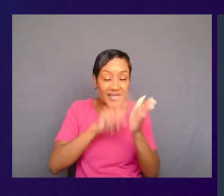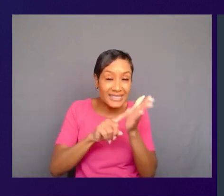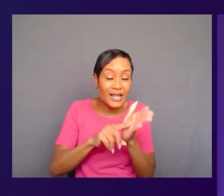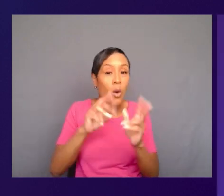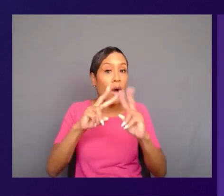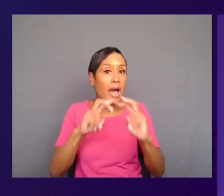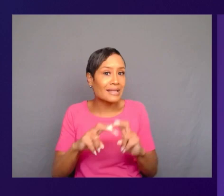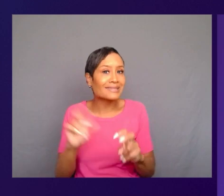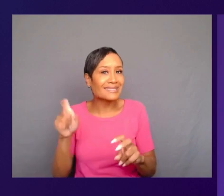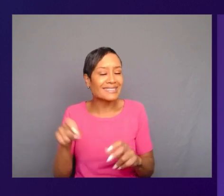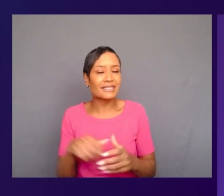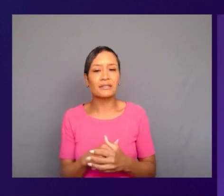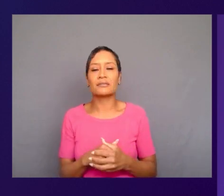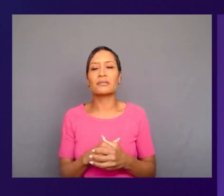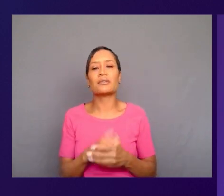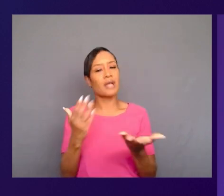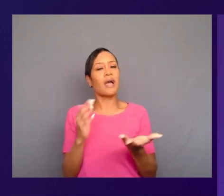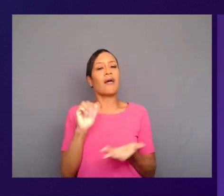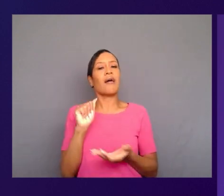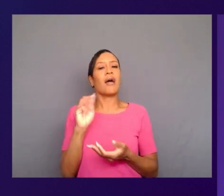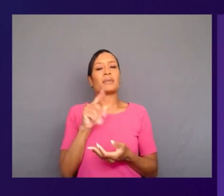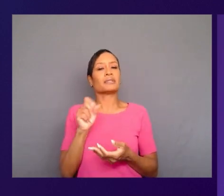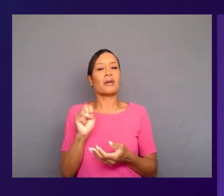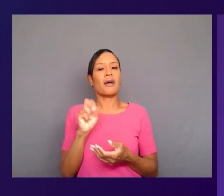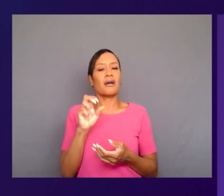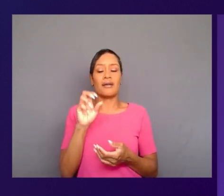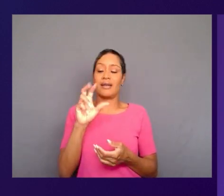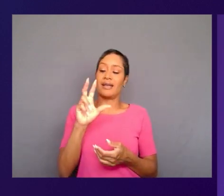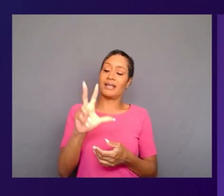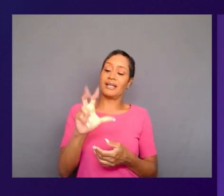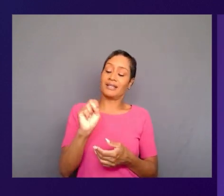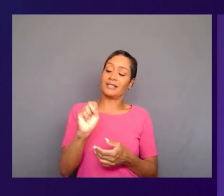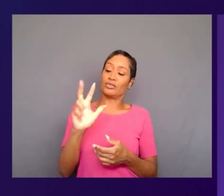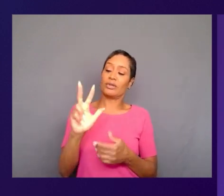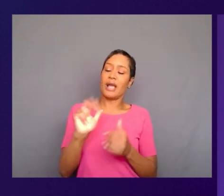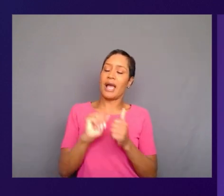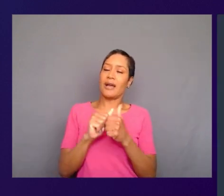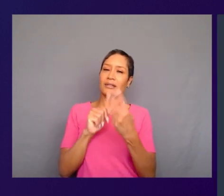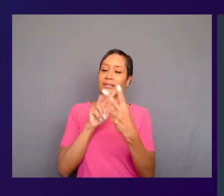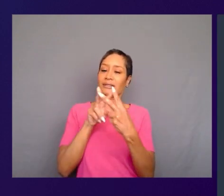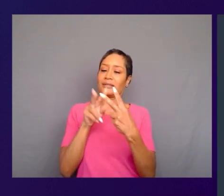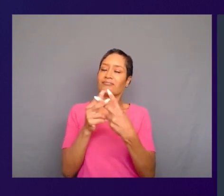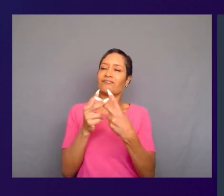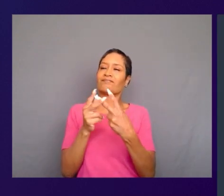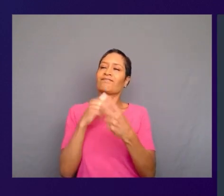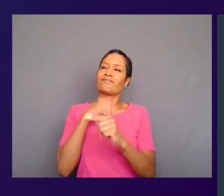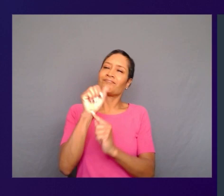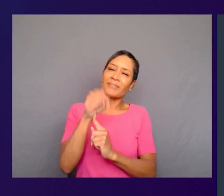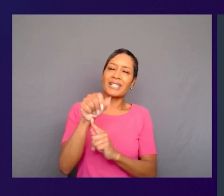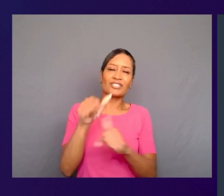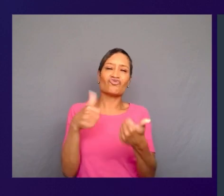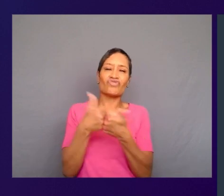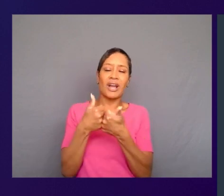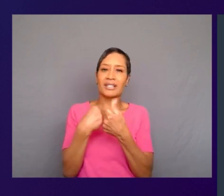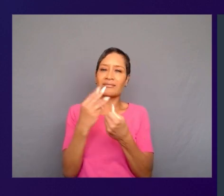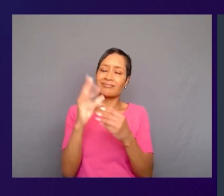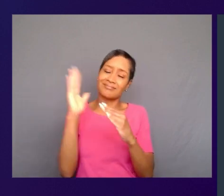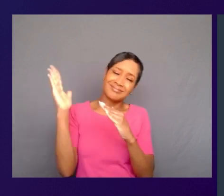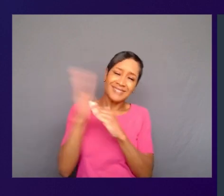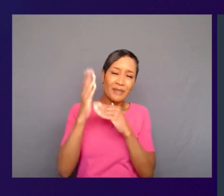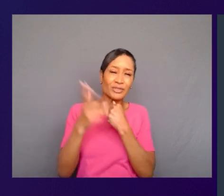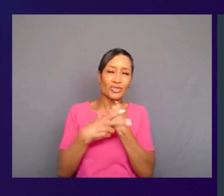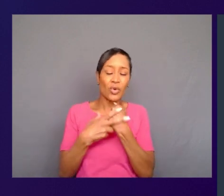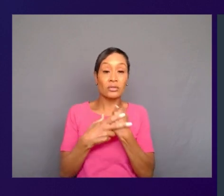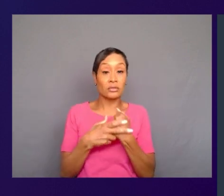let's talk about how Amazon S3 overcomes both of these challenges by providing a world-class archive storage. Amazon S3